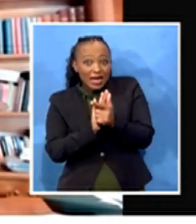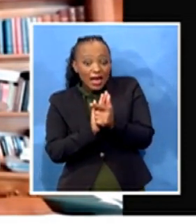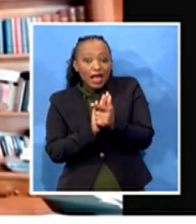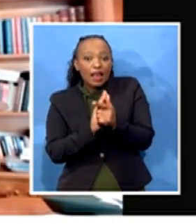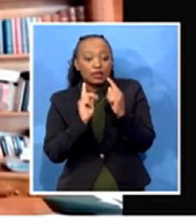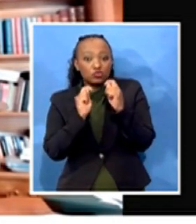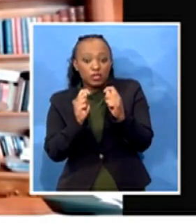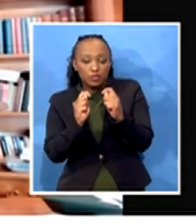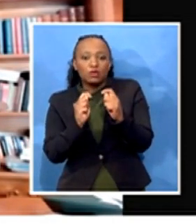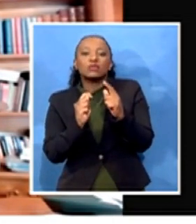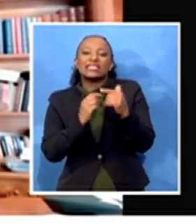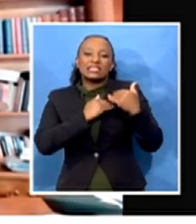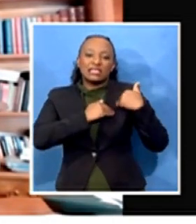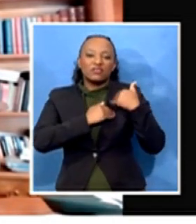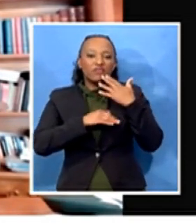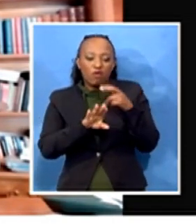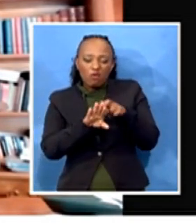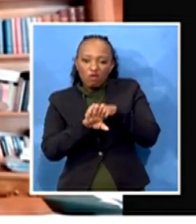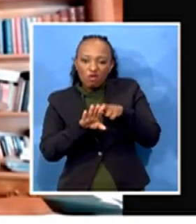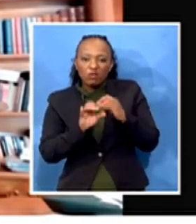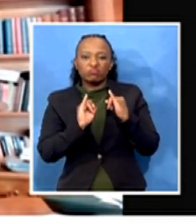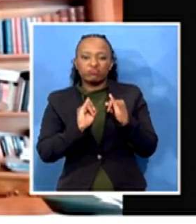licensing and insurance fraud.